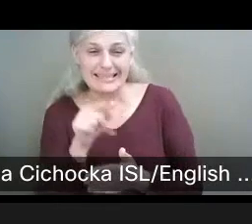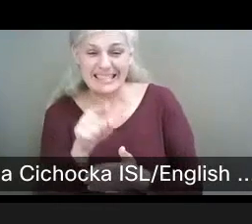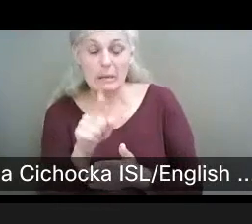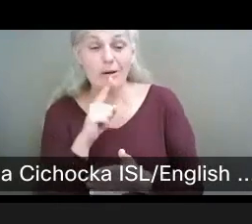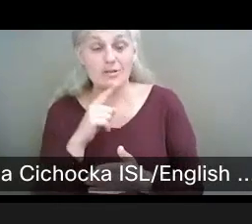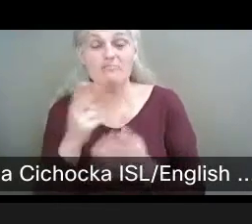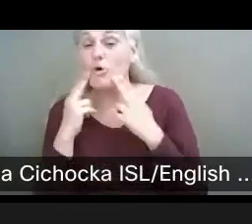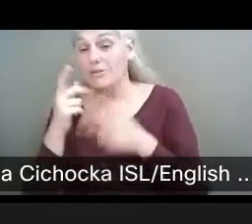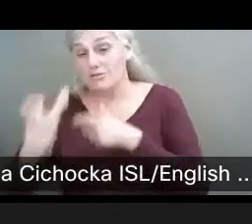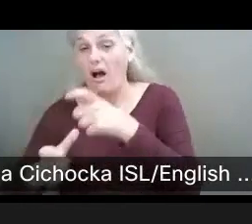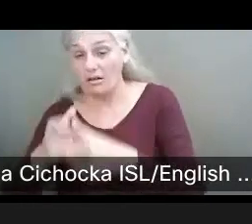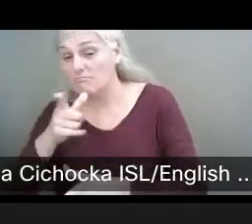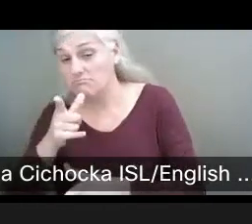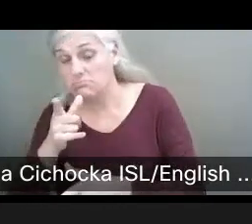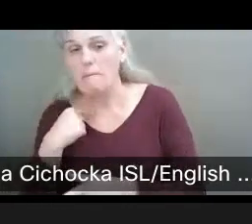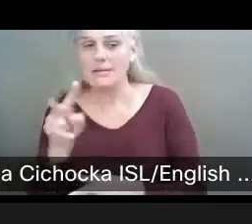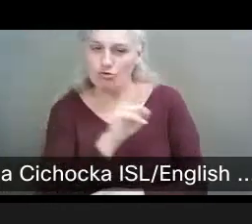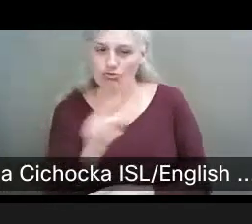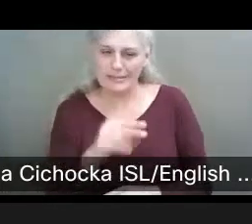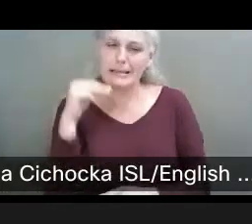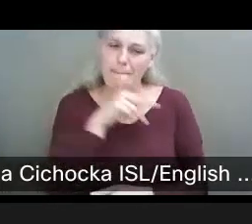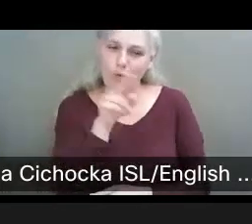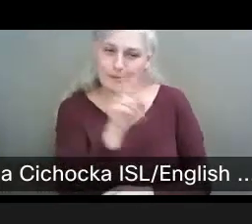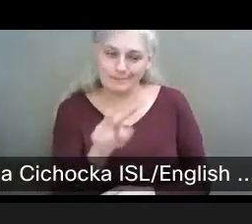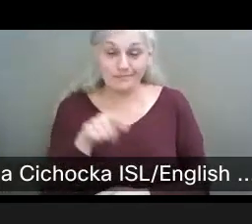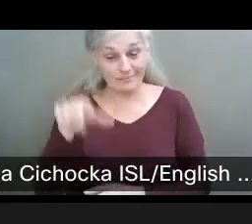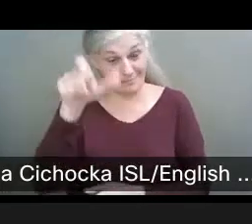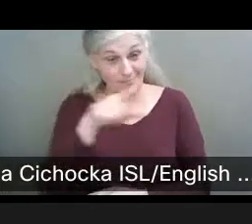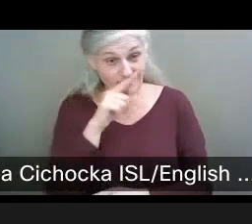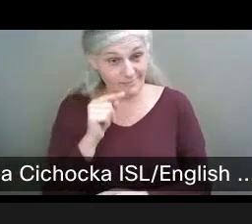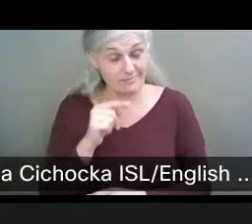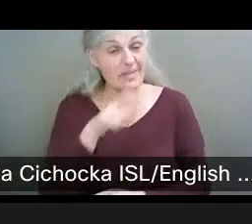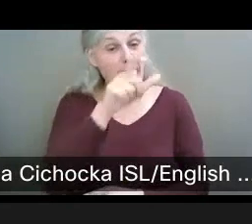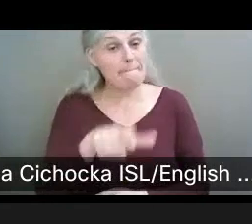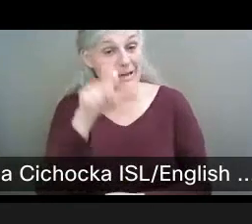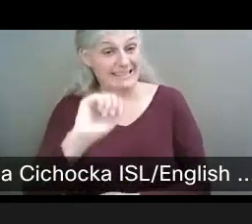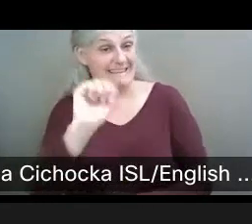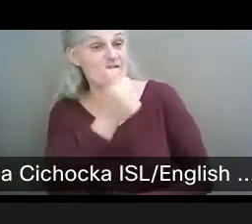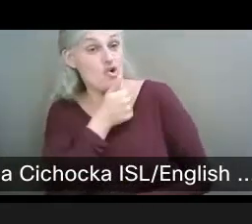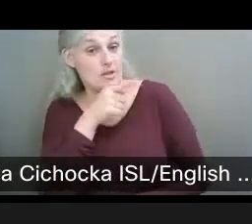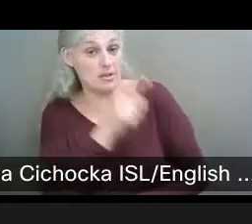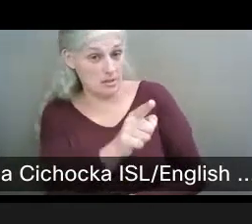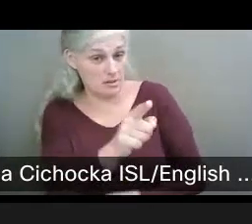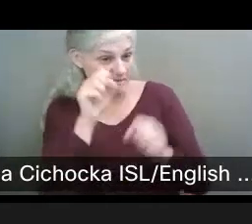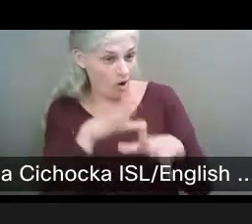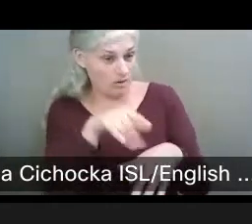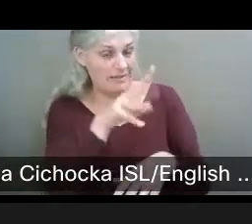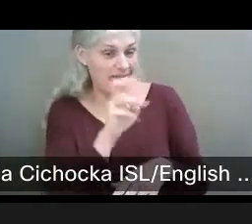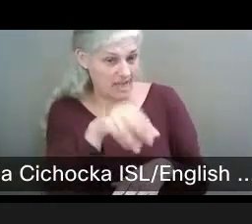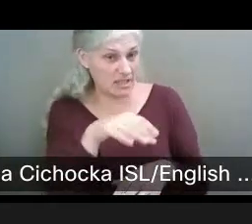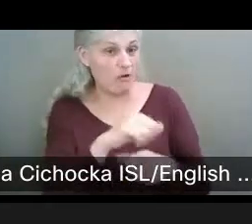one is worth it to read out. He said, while patients are the first and obvious victims of medical